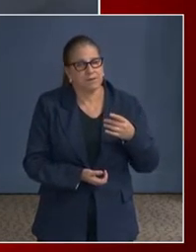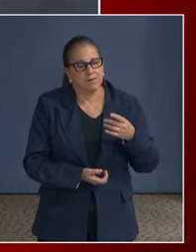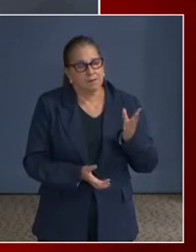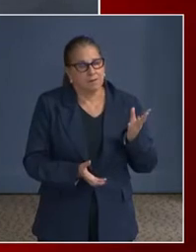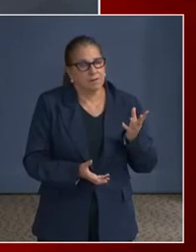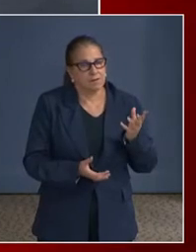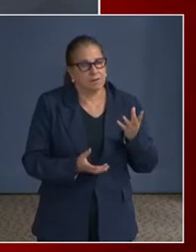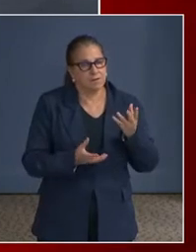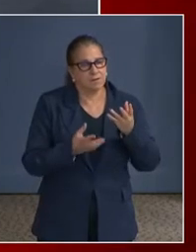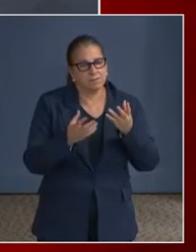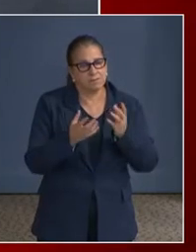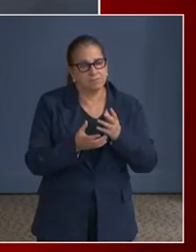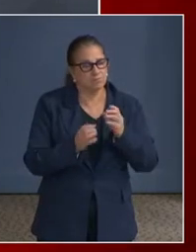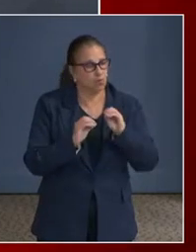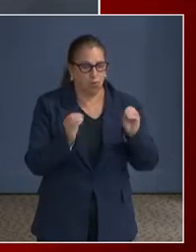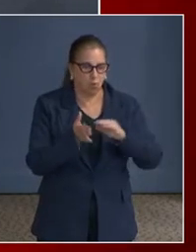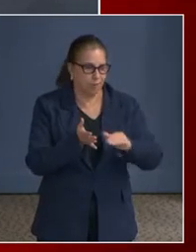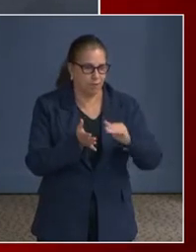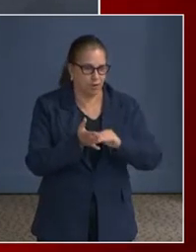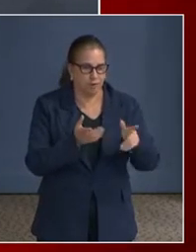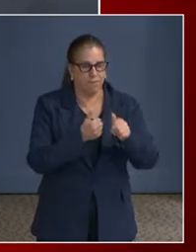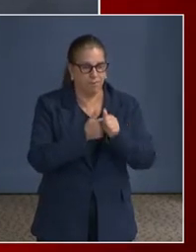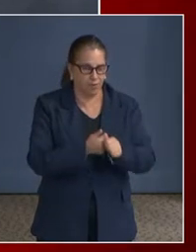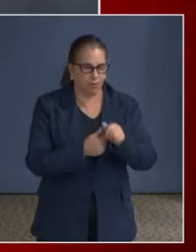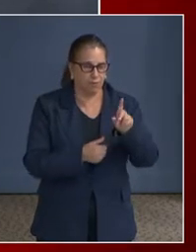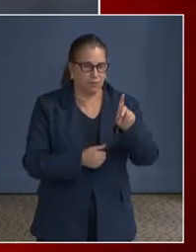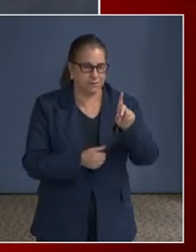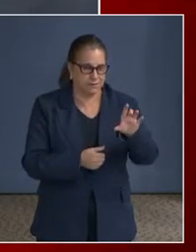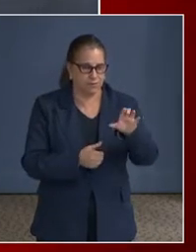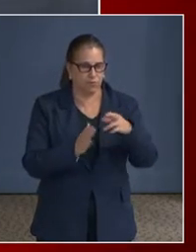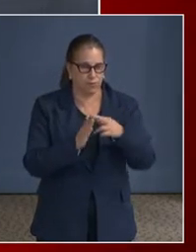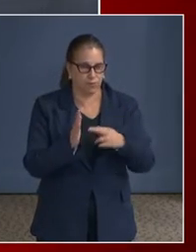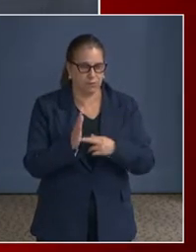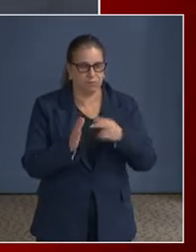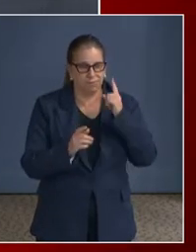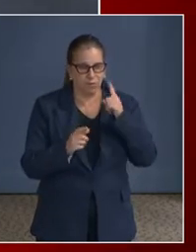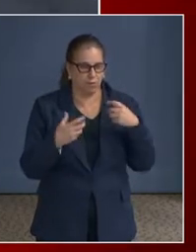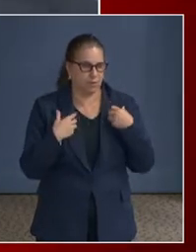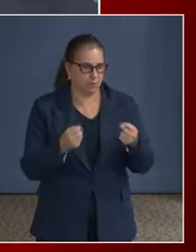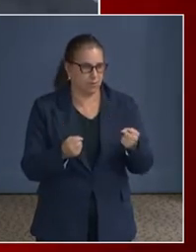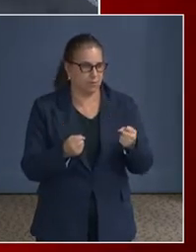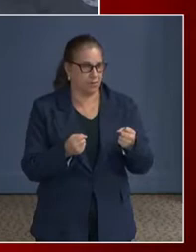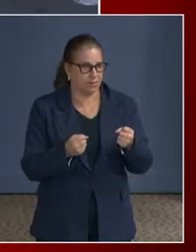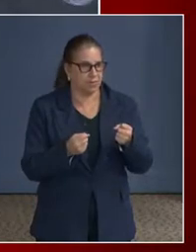broadcasting, which, as you know, is part of the allowable essential functions.